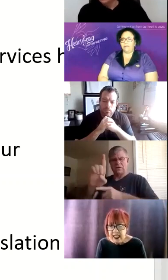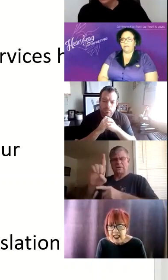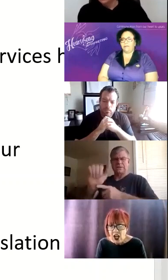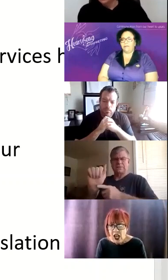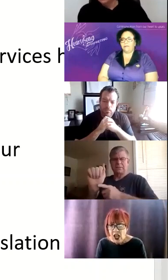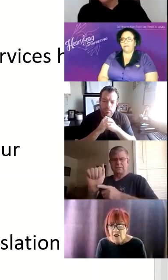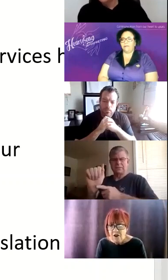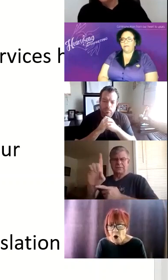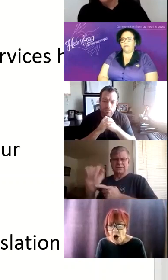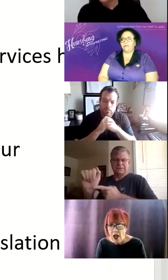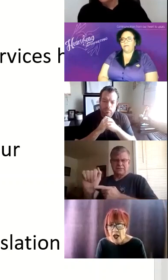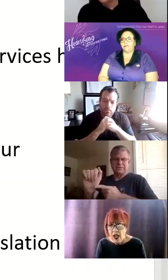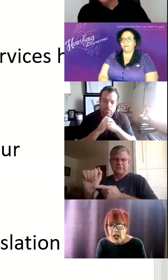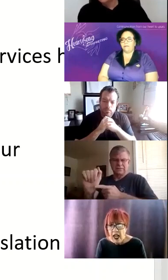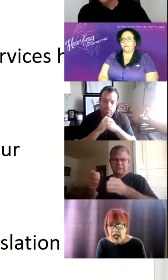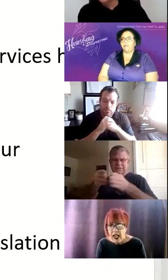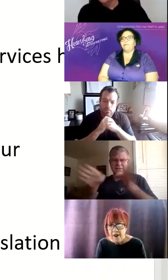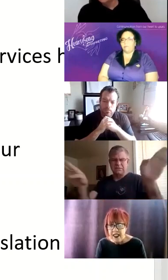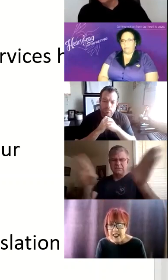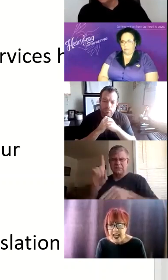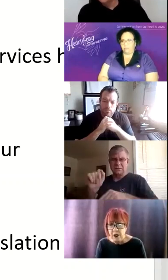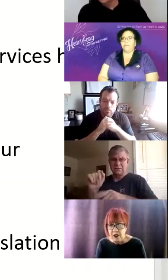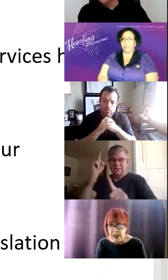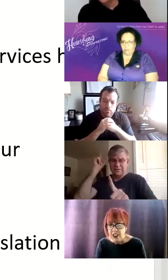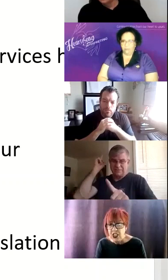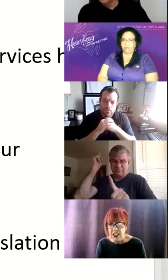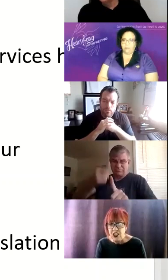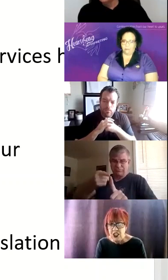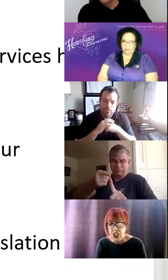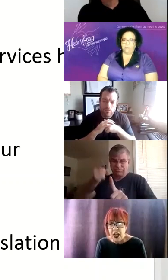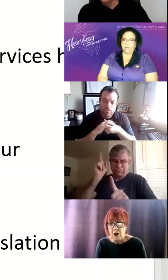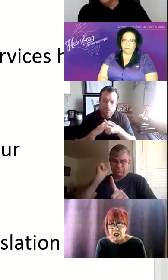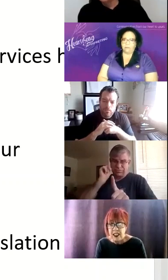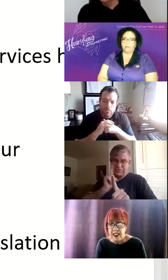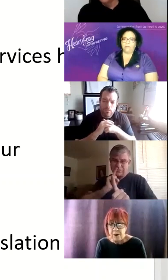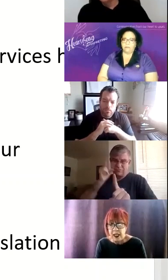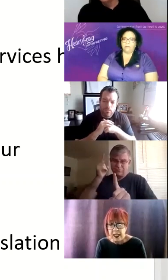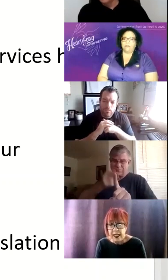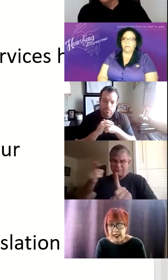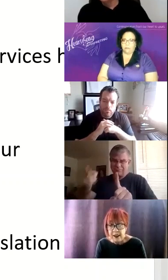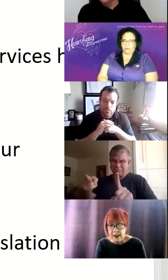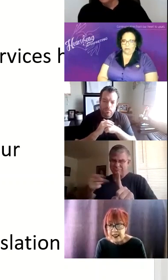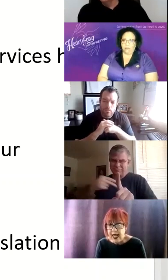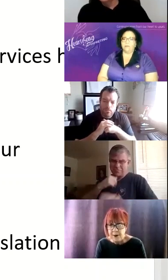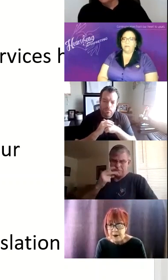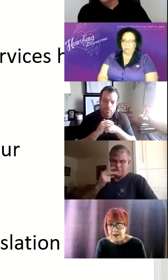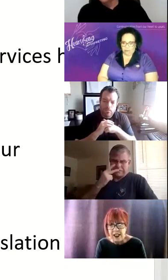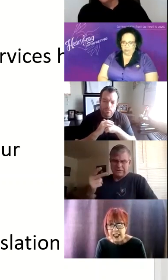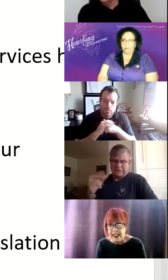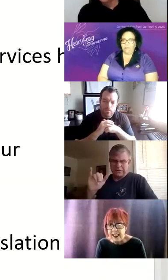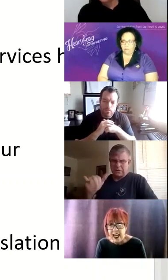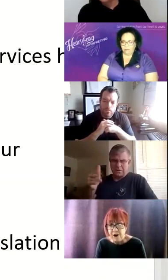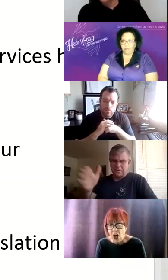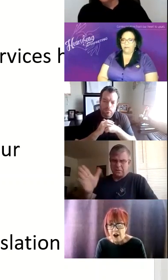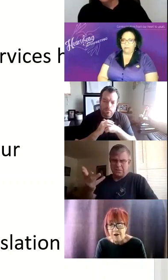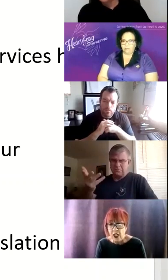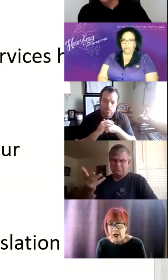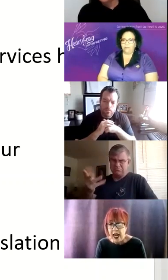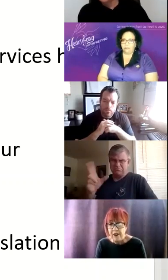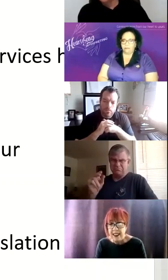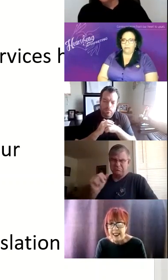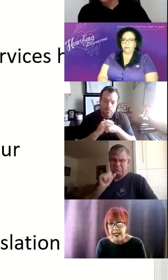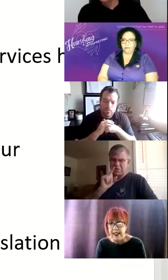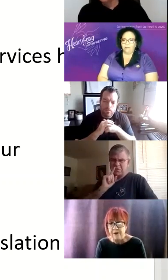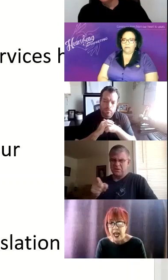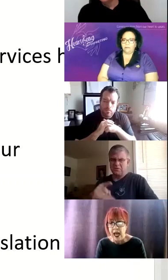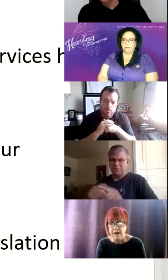IDC for the disabled. It's just a general disability. It's not specifically to deaf or hard of hearing. I